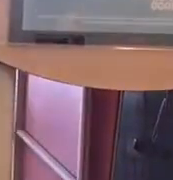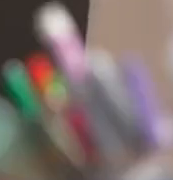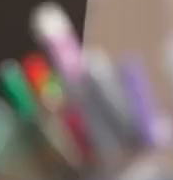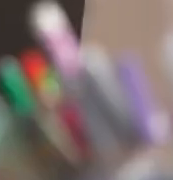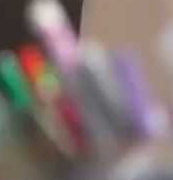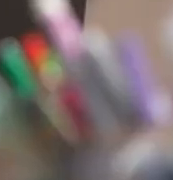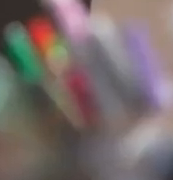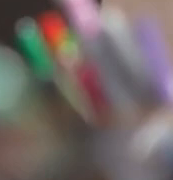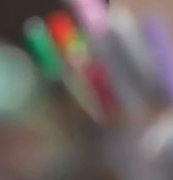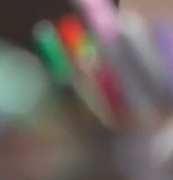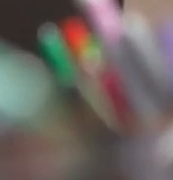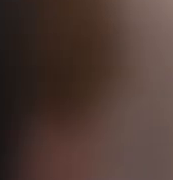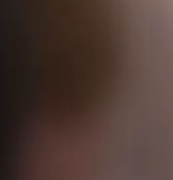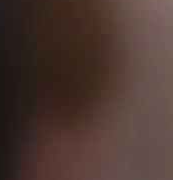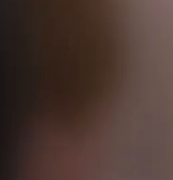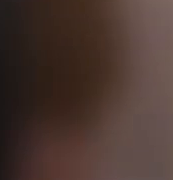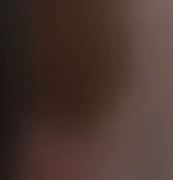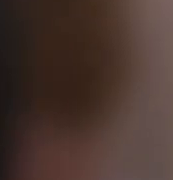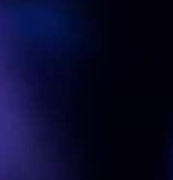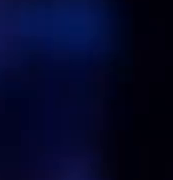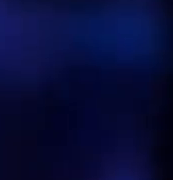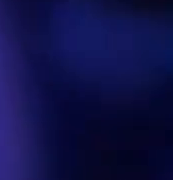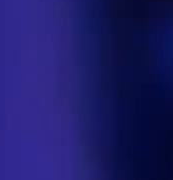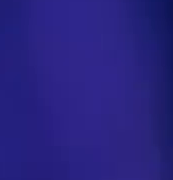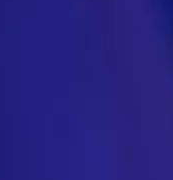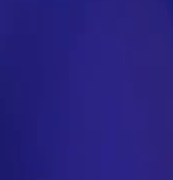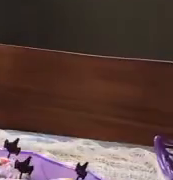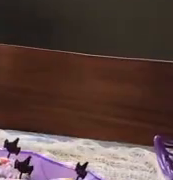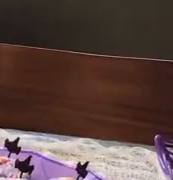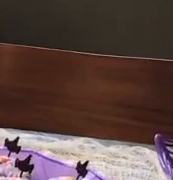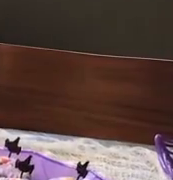to work, to visit,